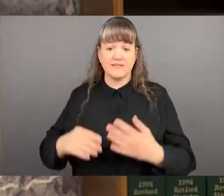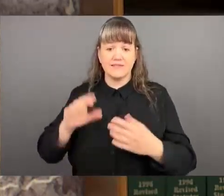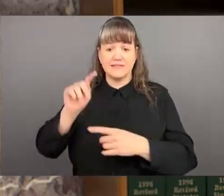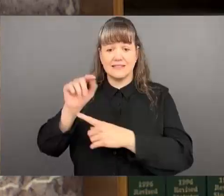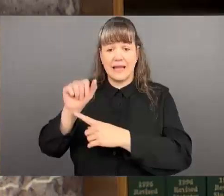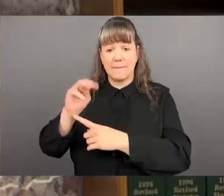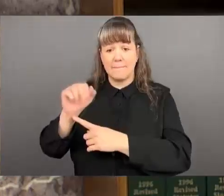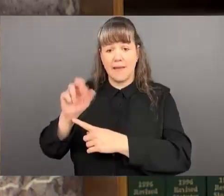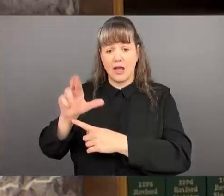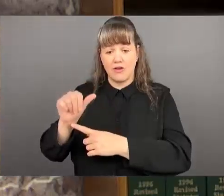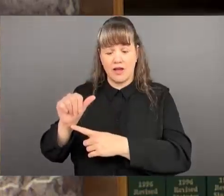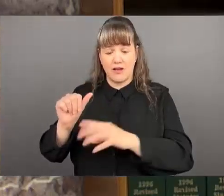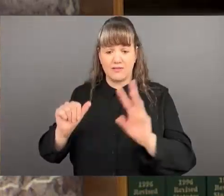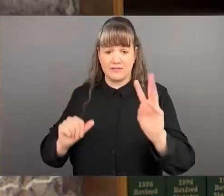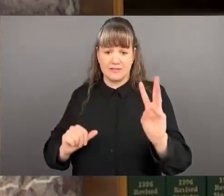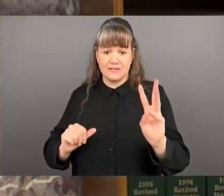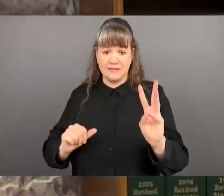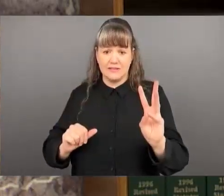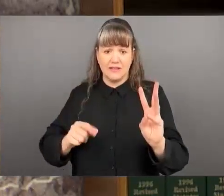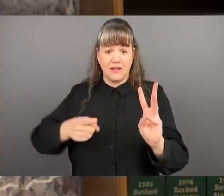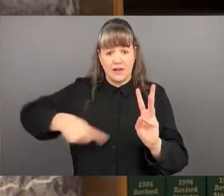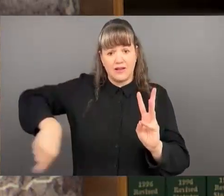I'd like to ask this question.